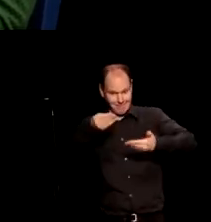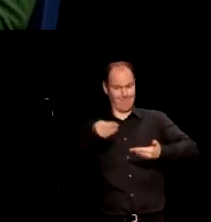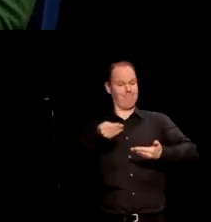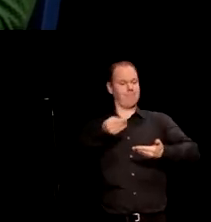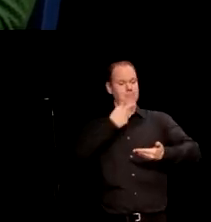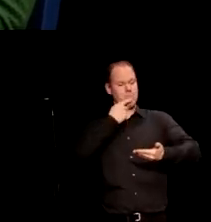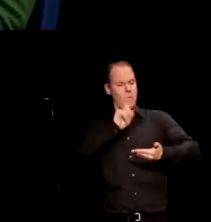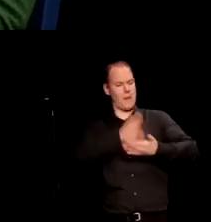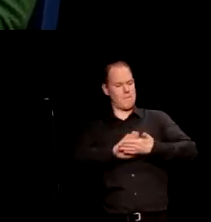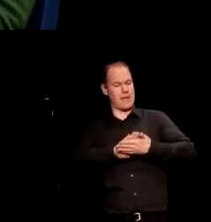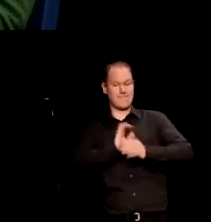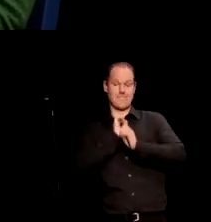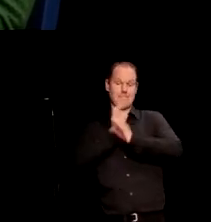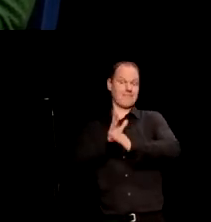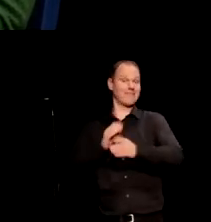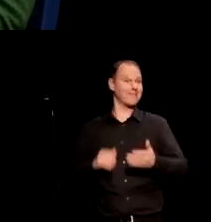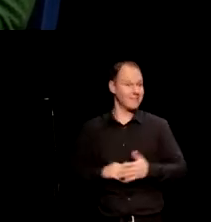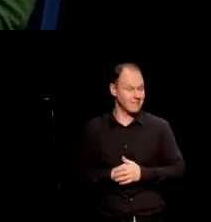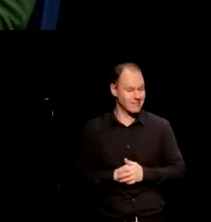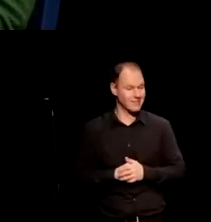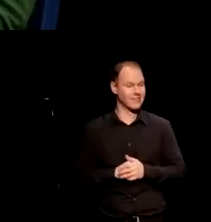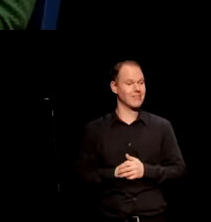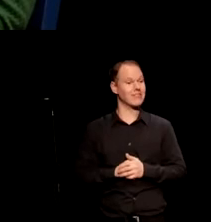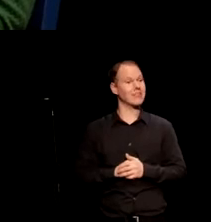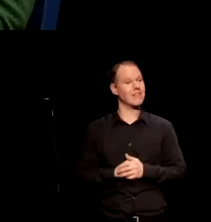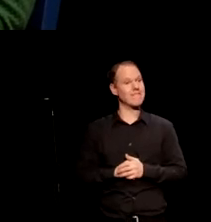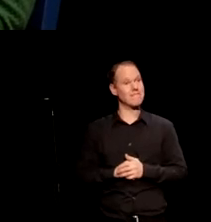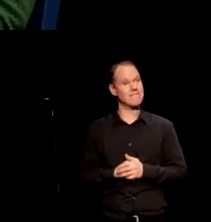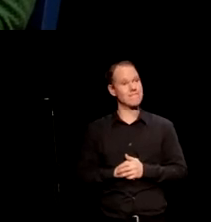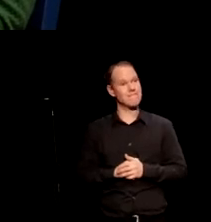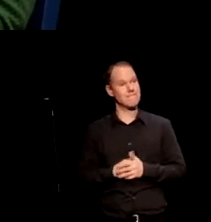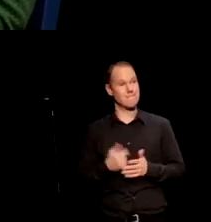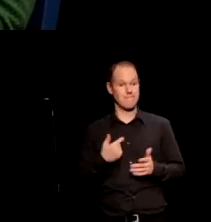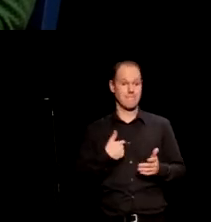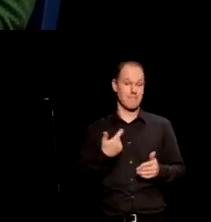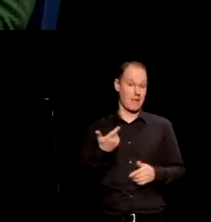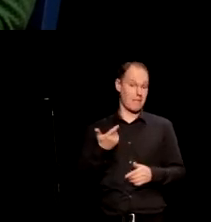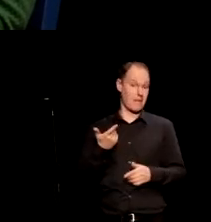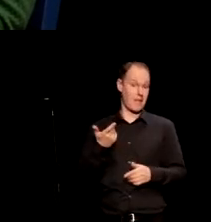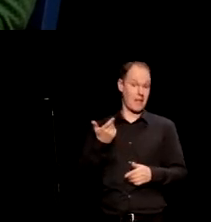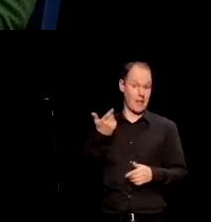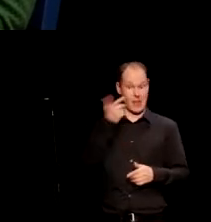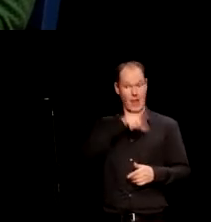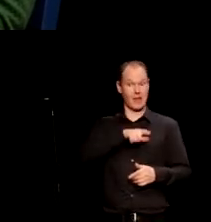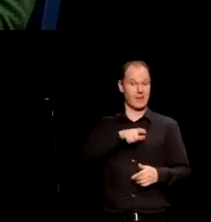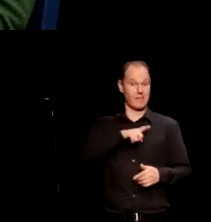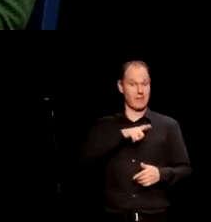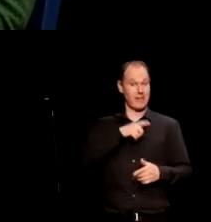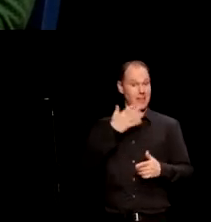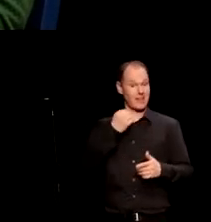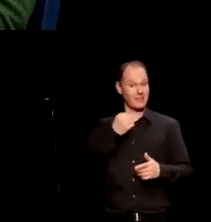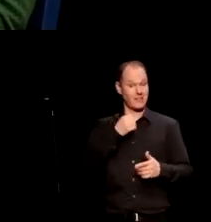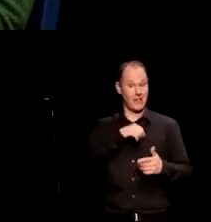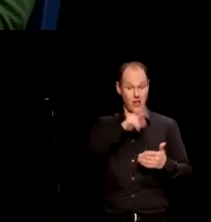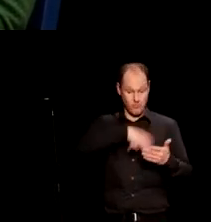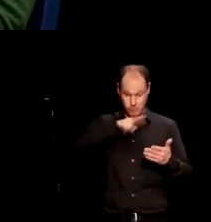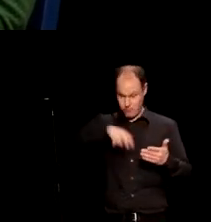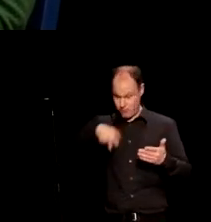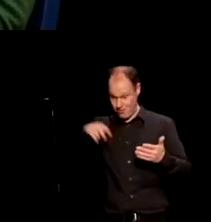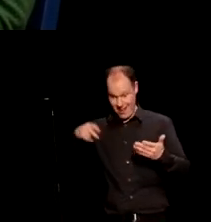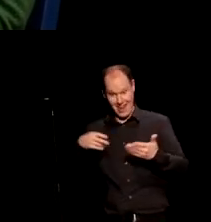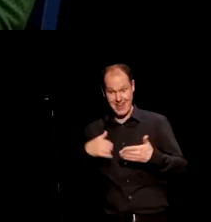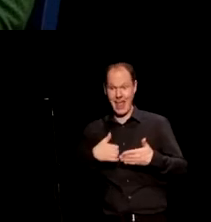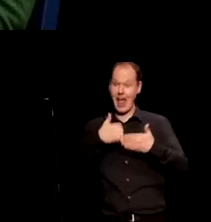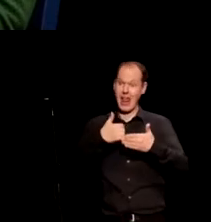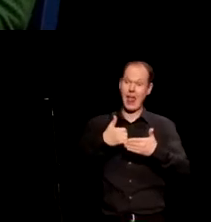us. Clearly, I mean, for me, I've had the privilege of being in spaces to, you know, read and help